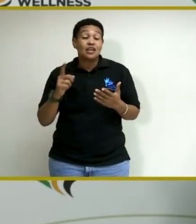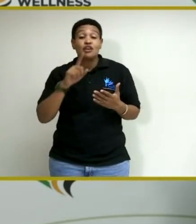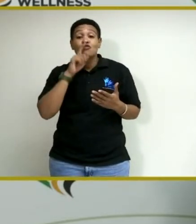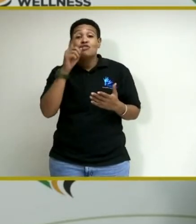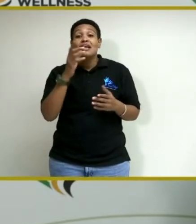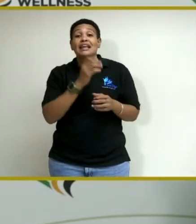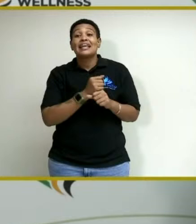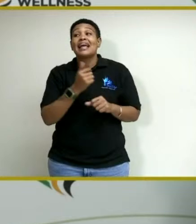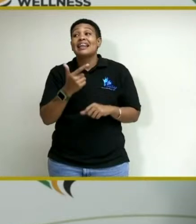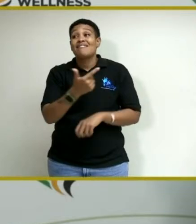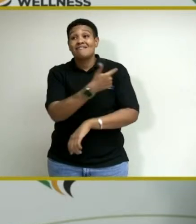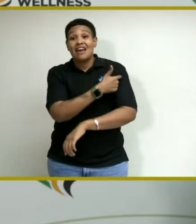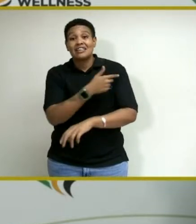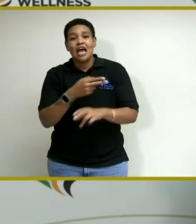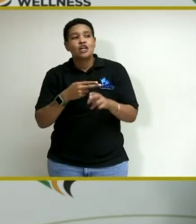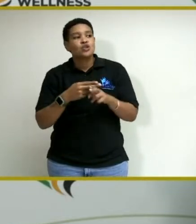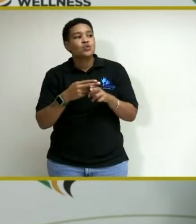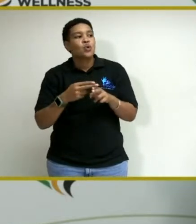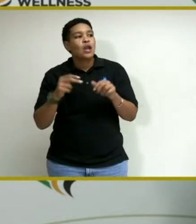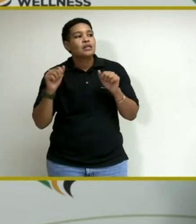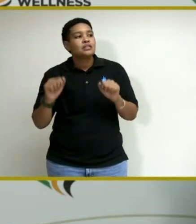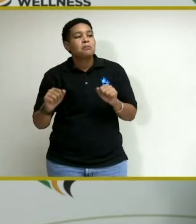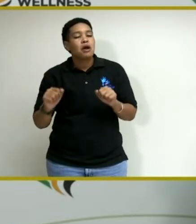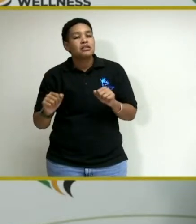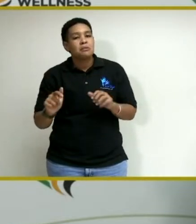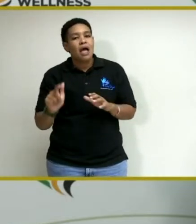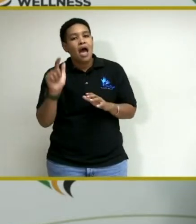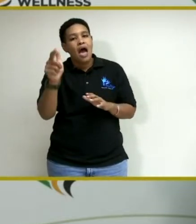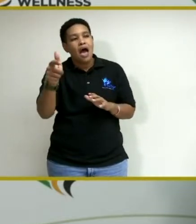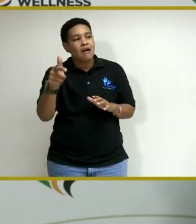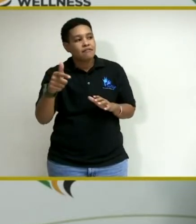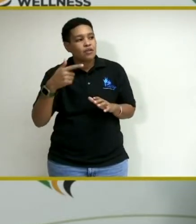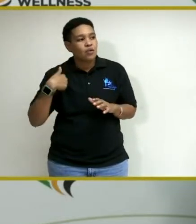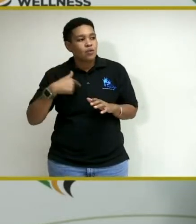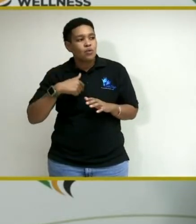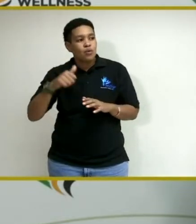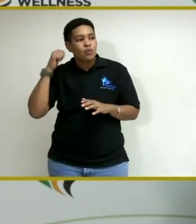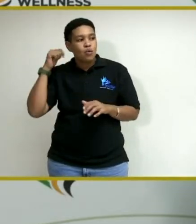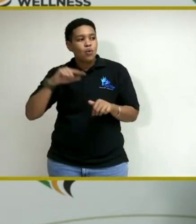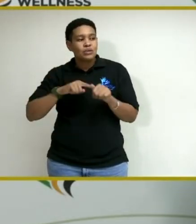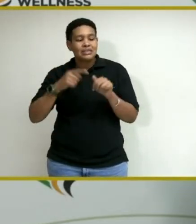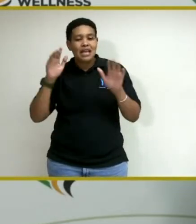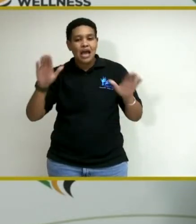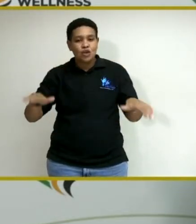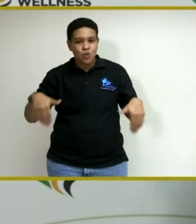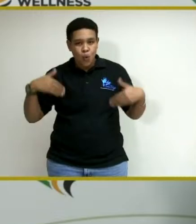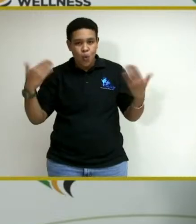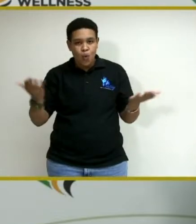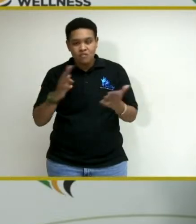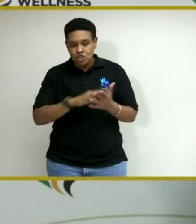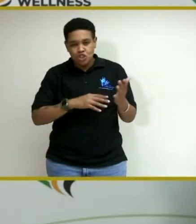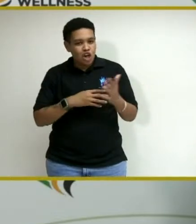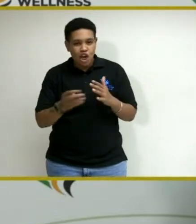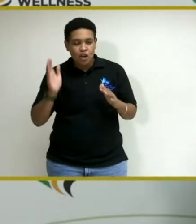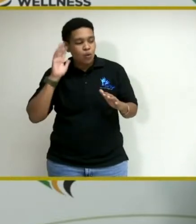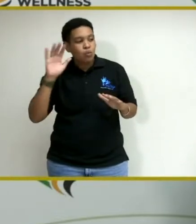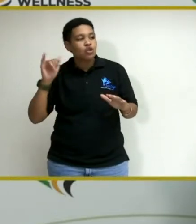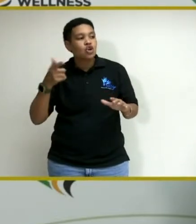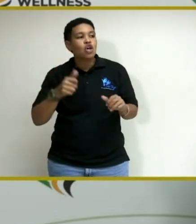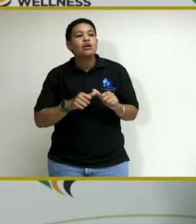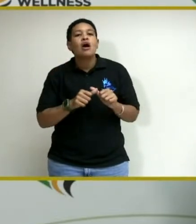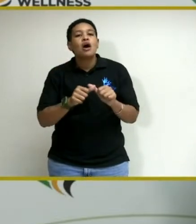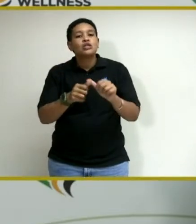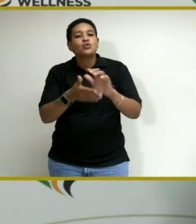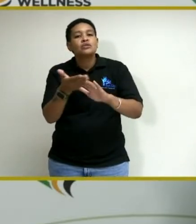as soon as possible after. We're not going to be restarting the schedule. It will just